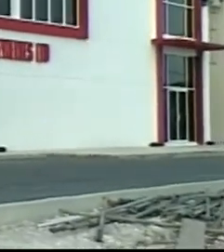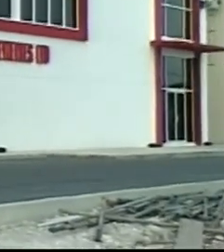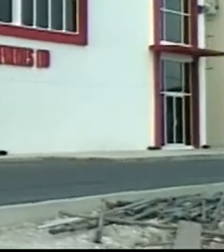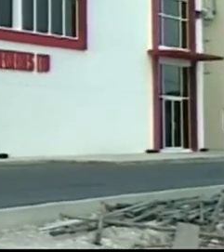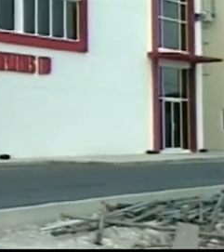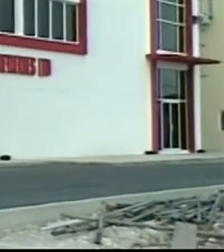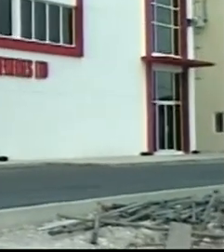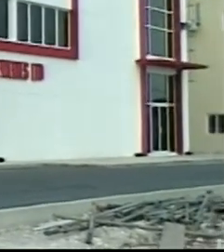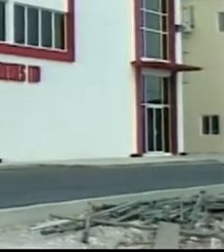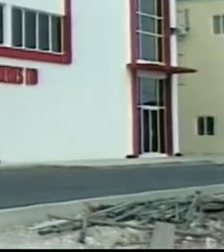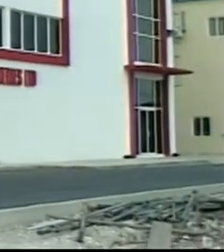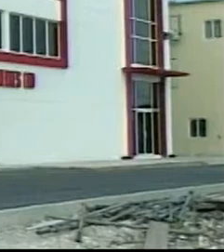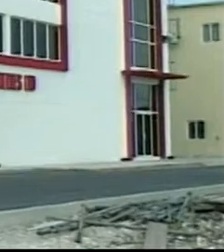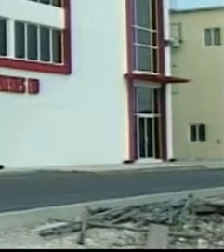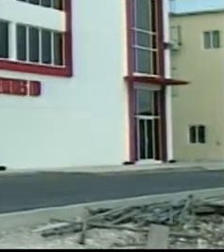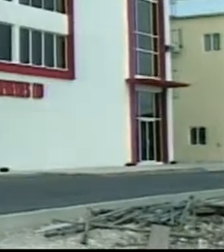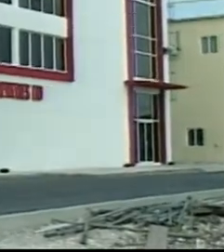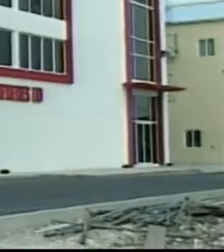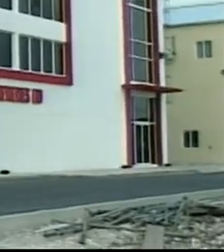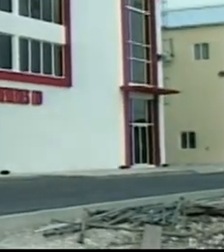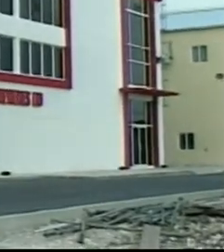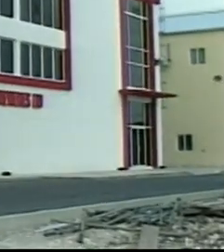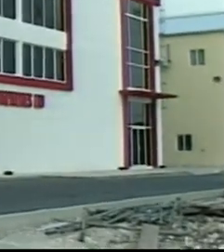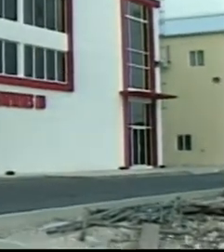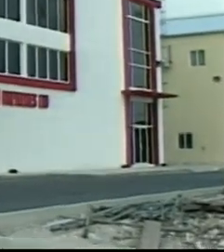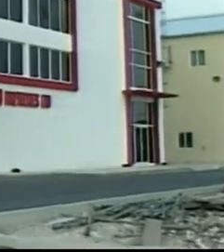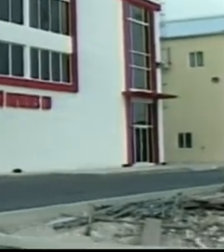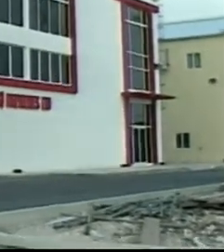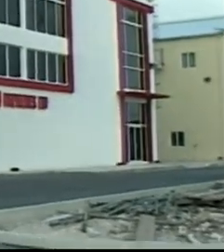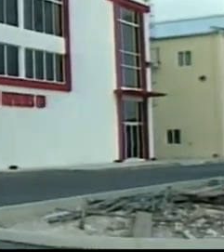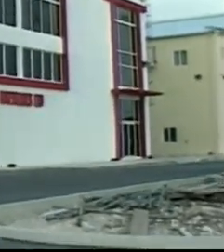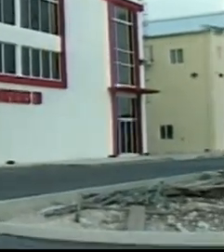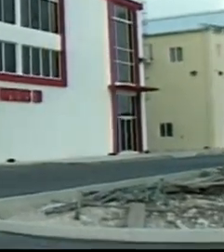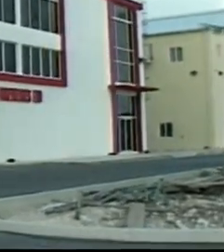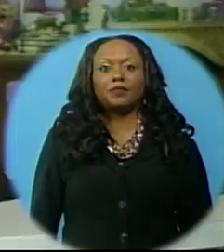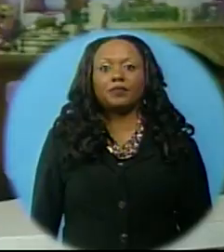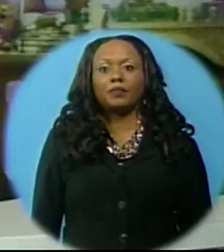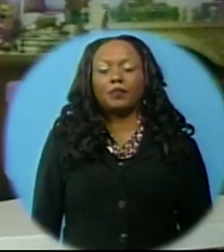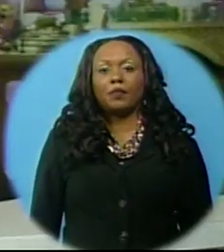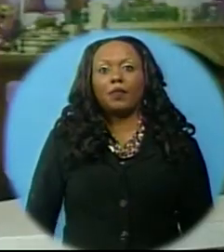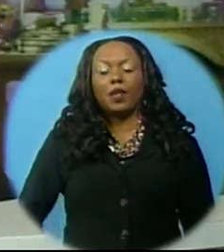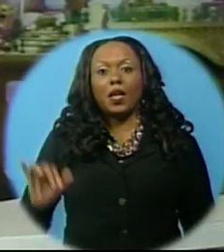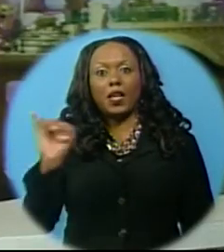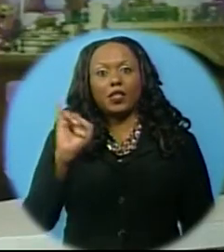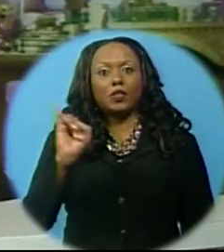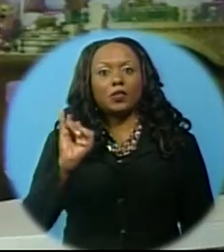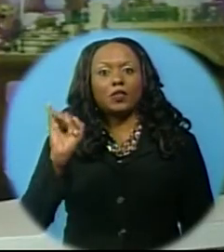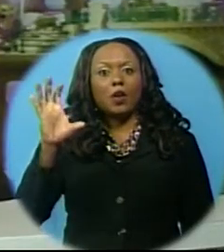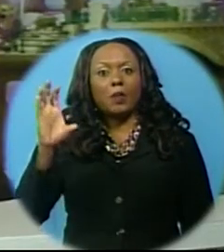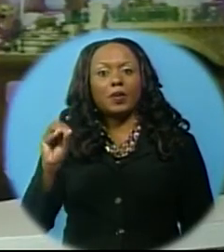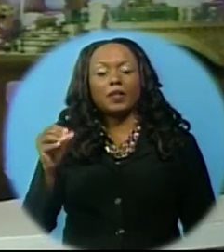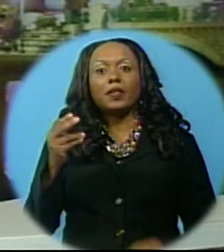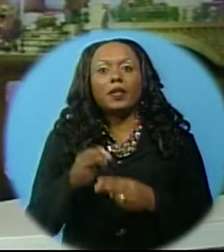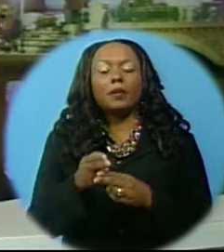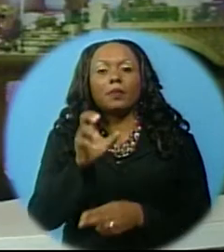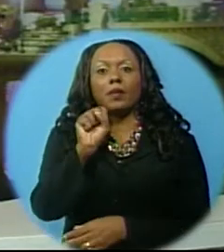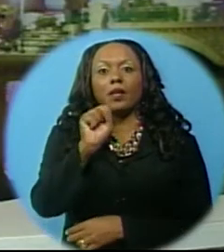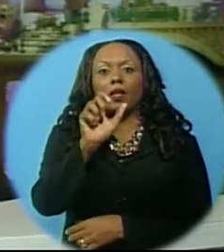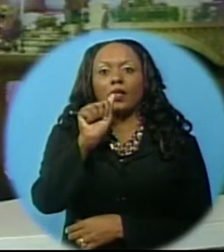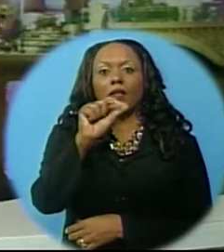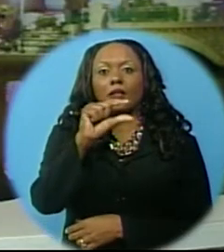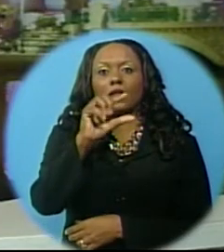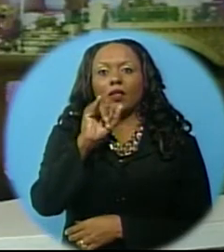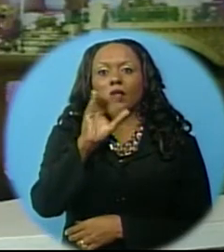to be issued to shareholders by the board. Ryan Broom for the Business Report. Insurance company Sagicor would like to see